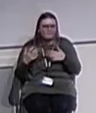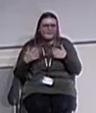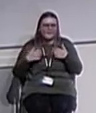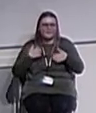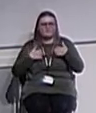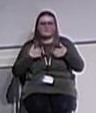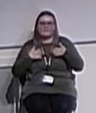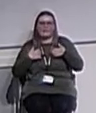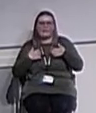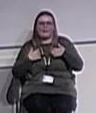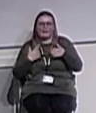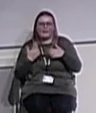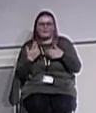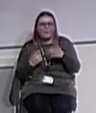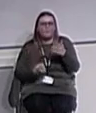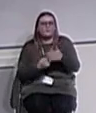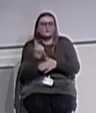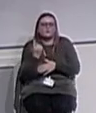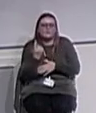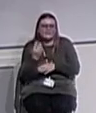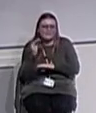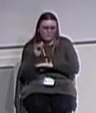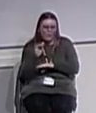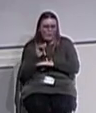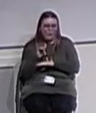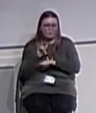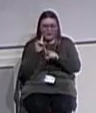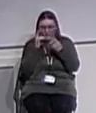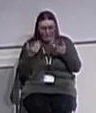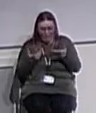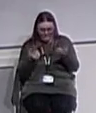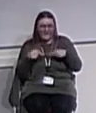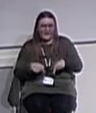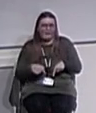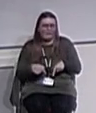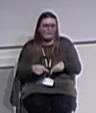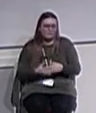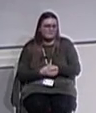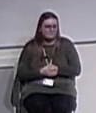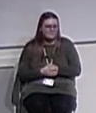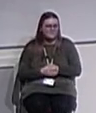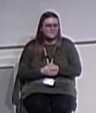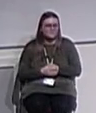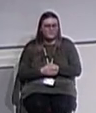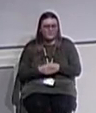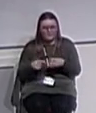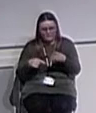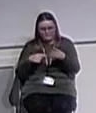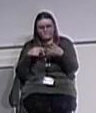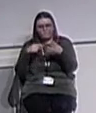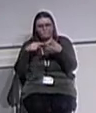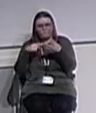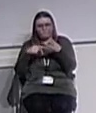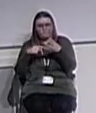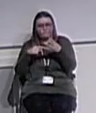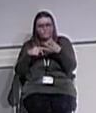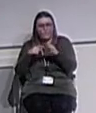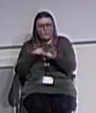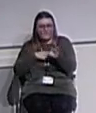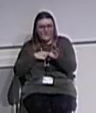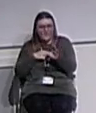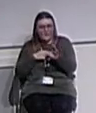So that is a nice perk of doing those kind of placements. And then you come back for your fourth year and you slot into the fourth